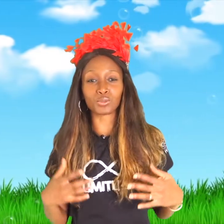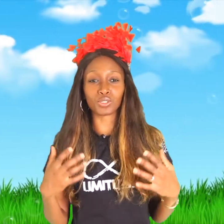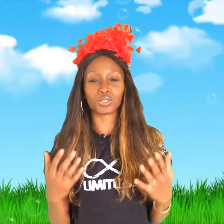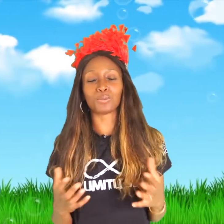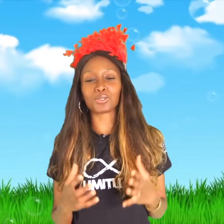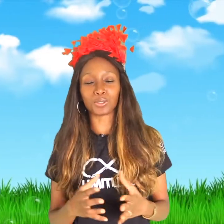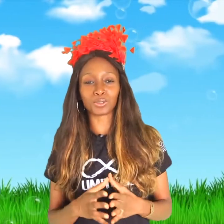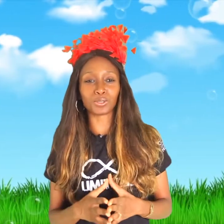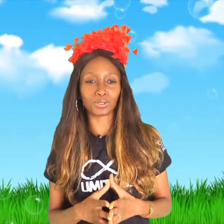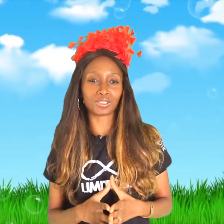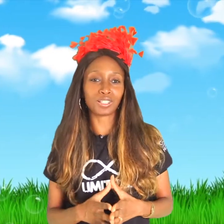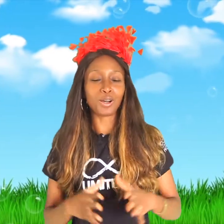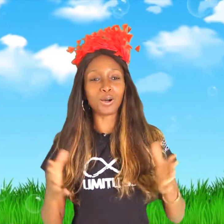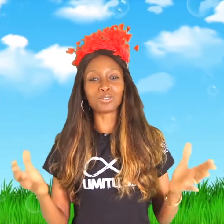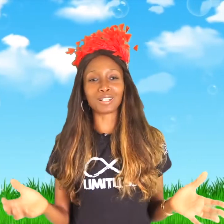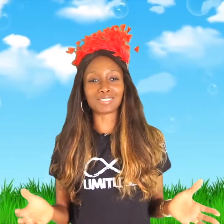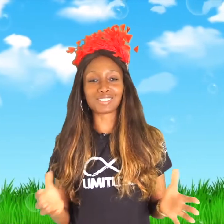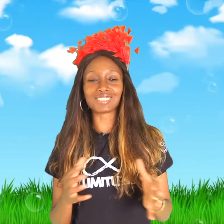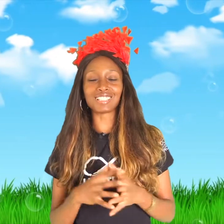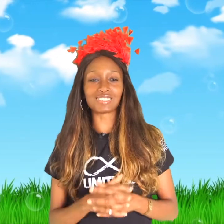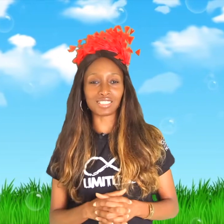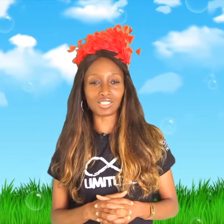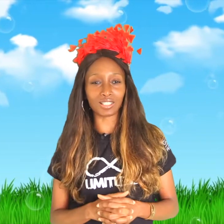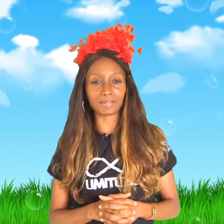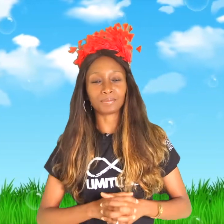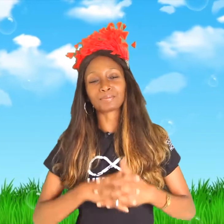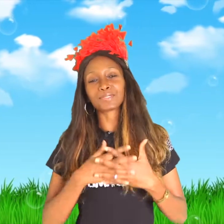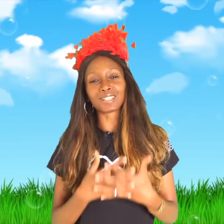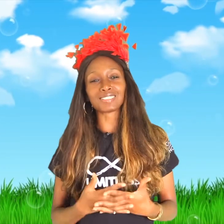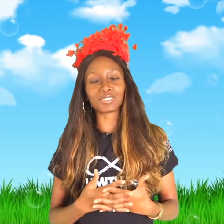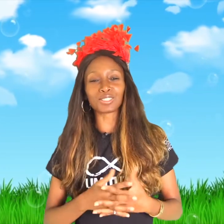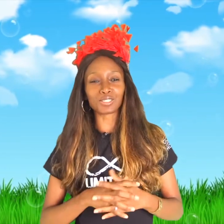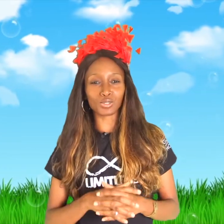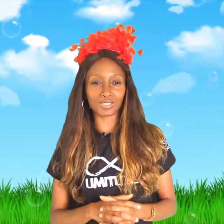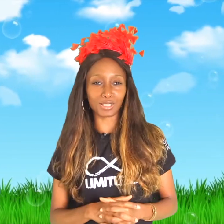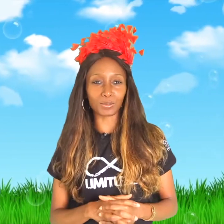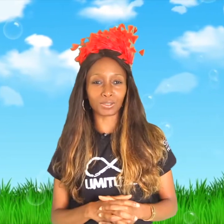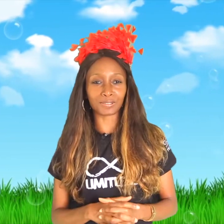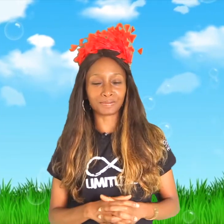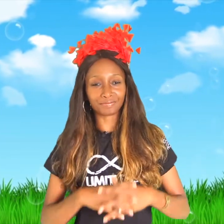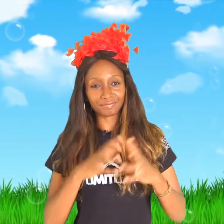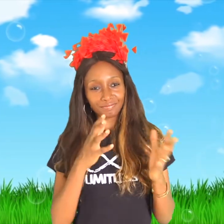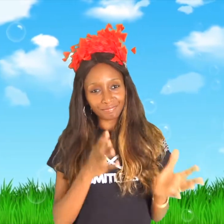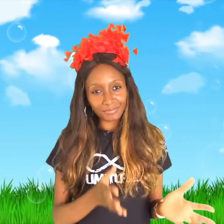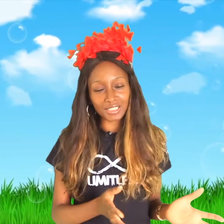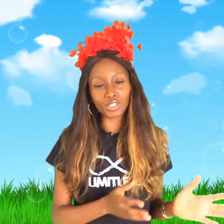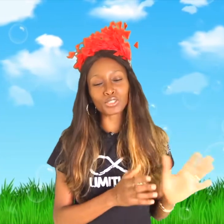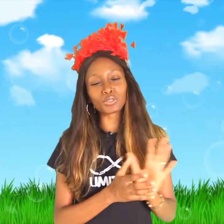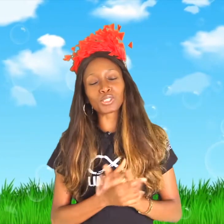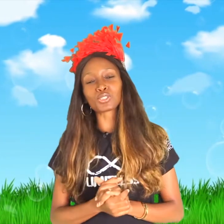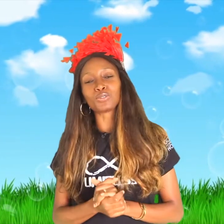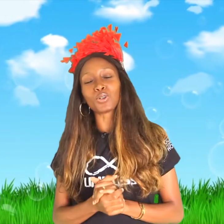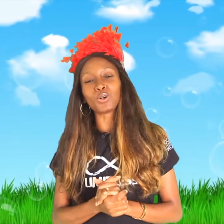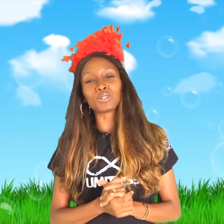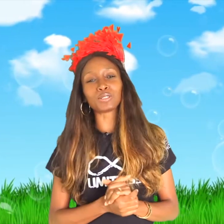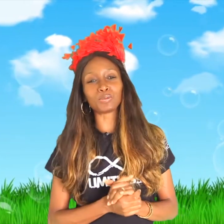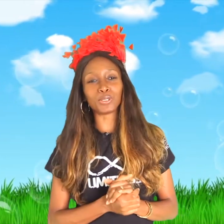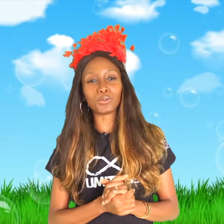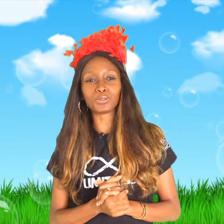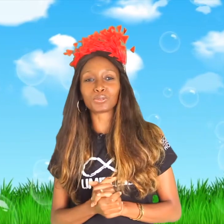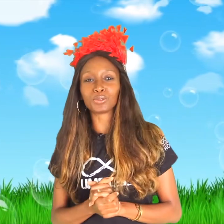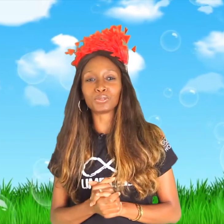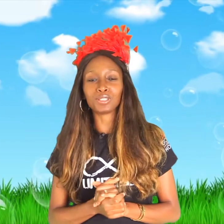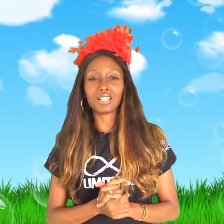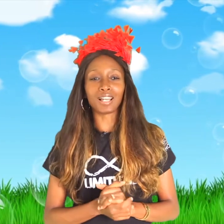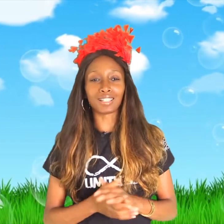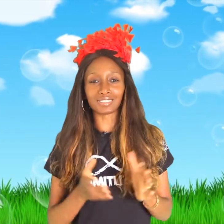It's about the way you come to honor God. All right. So today's teaching is another interesting one. It's a continuation of all that we've